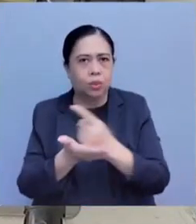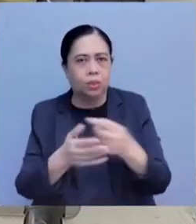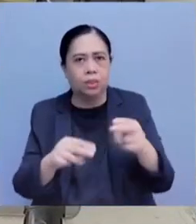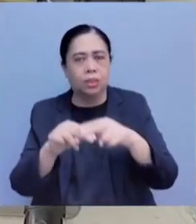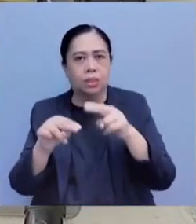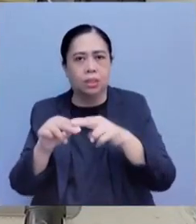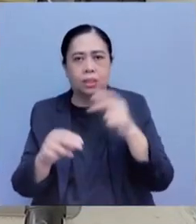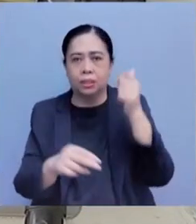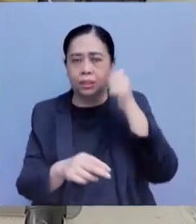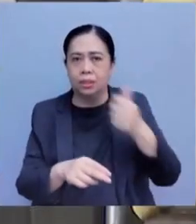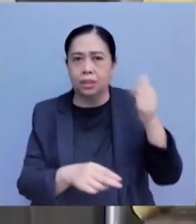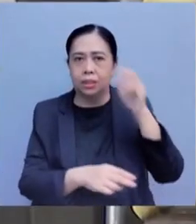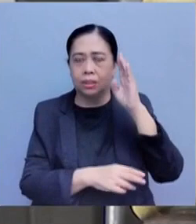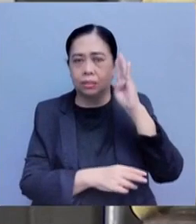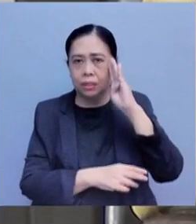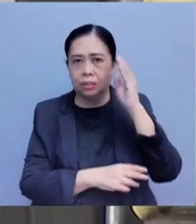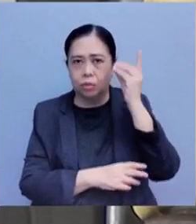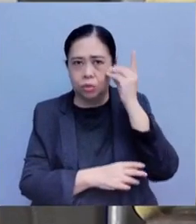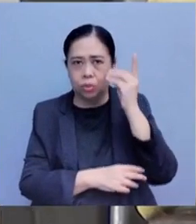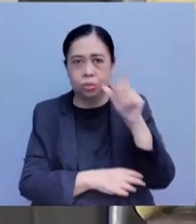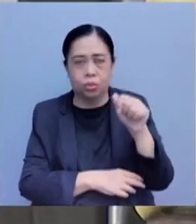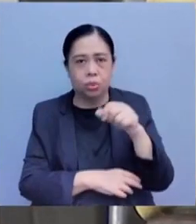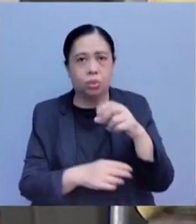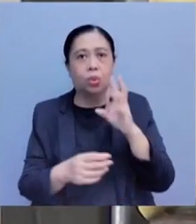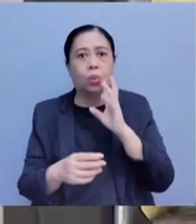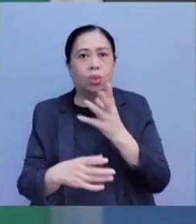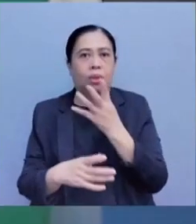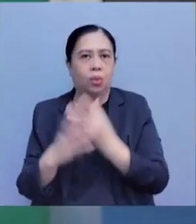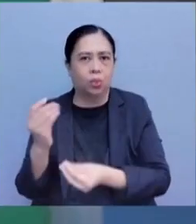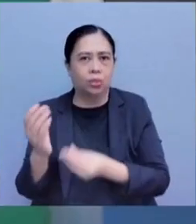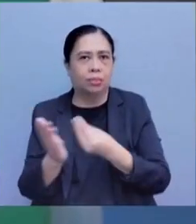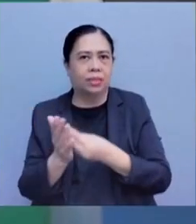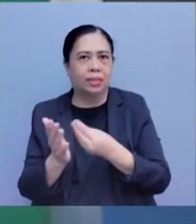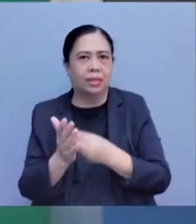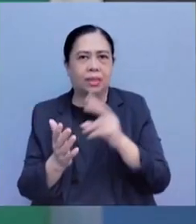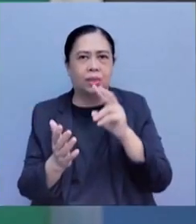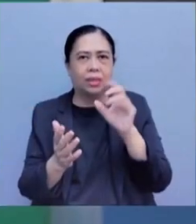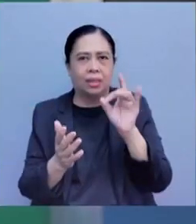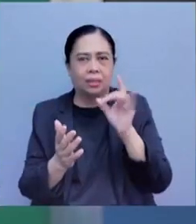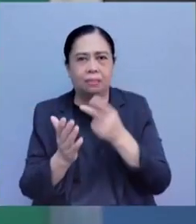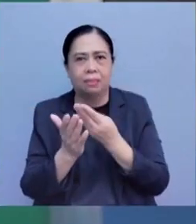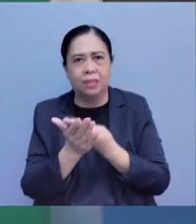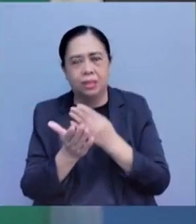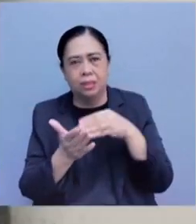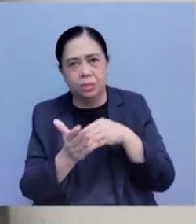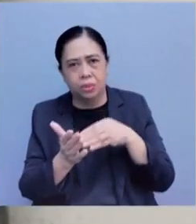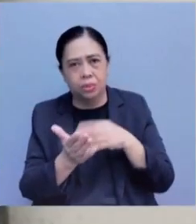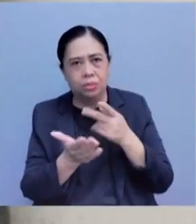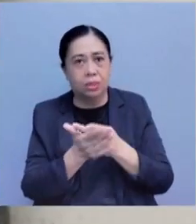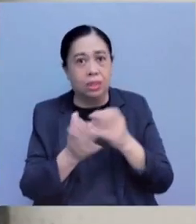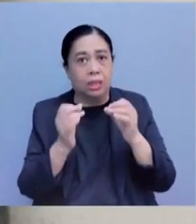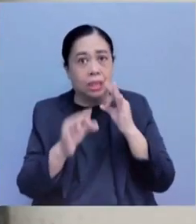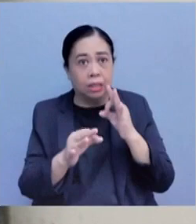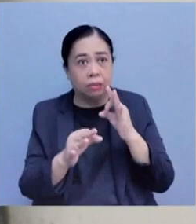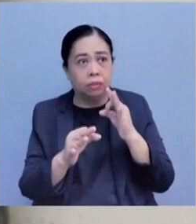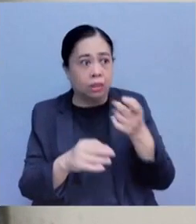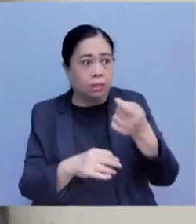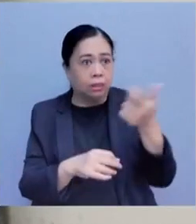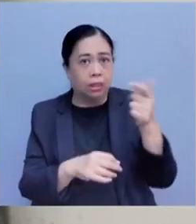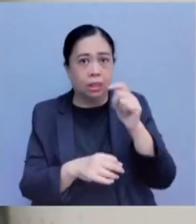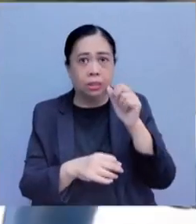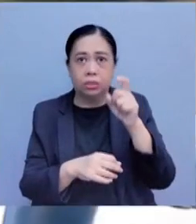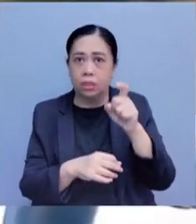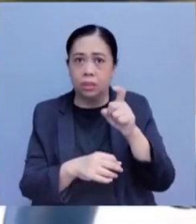Benjamin Diokno warns government stands to lose over 280 billion pesos in revenues if that suggestion is